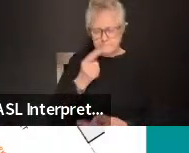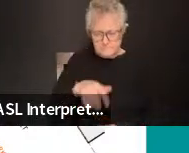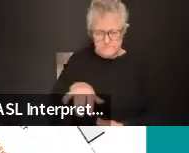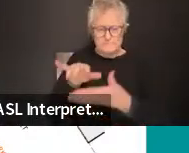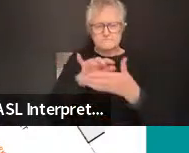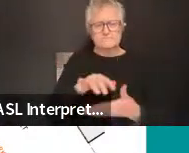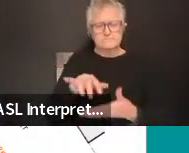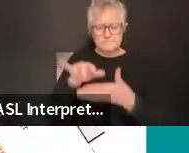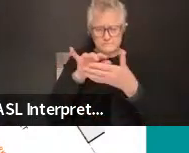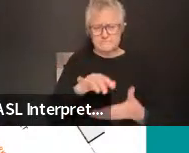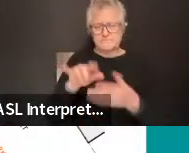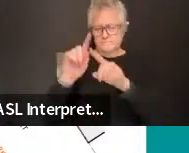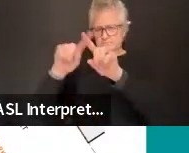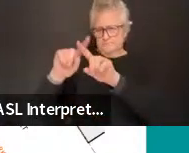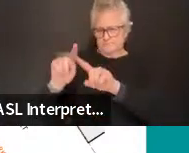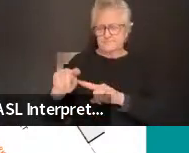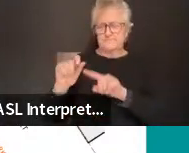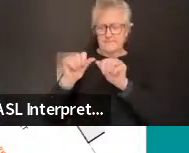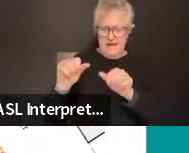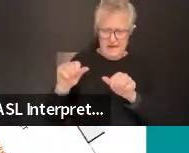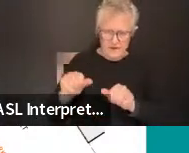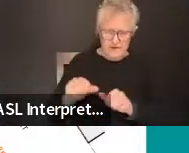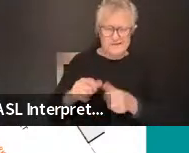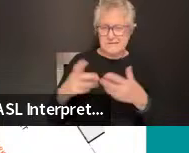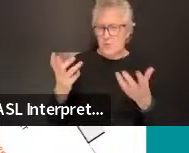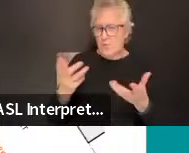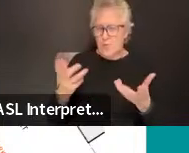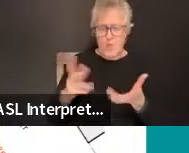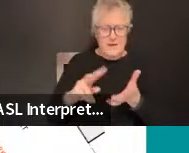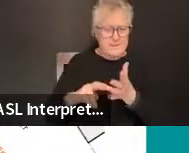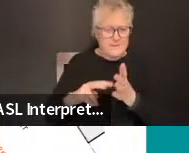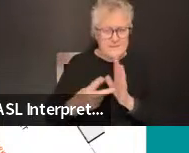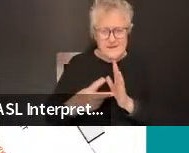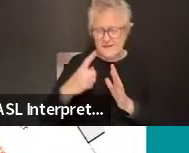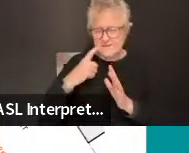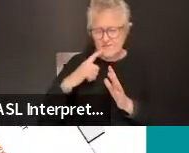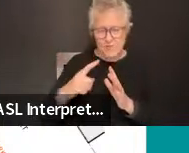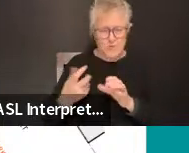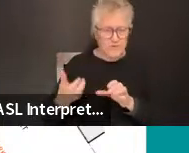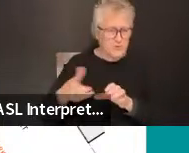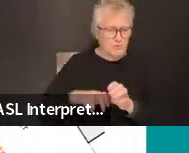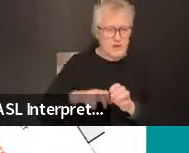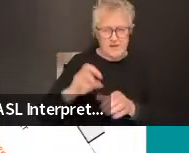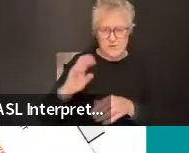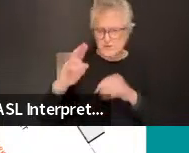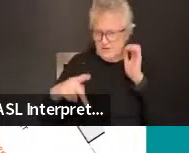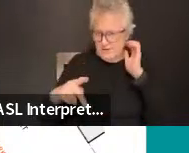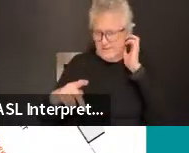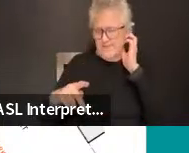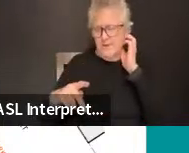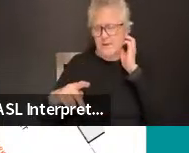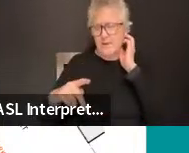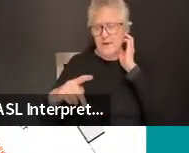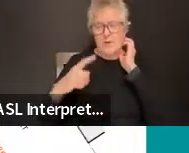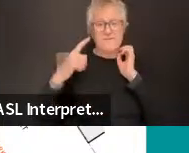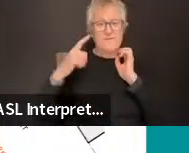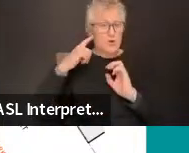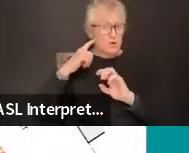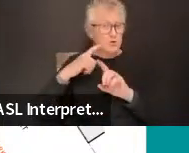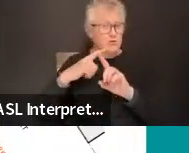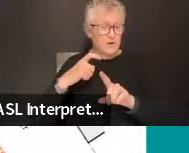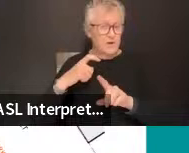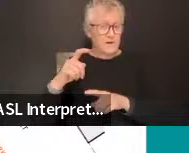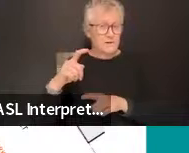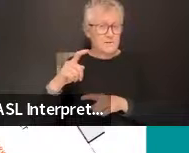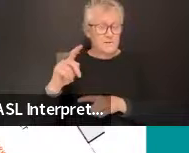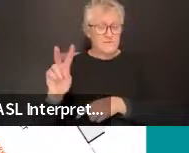mean to ridership. We have heard from the city of Vancouver, though, that if